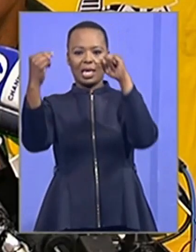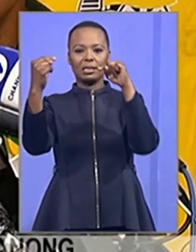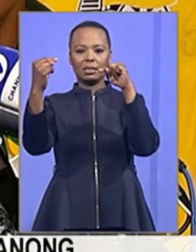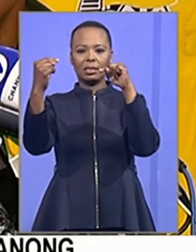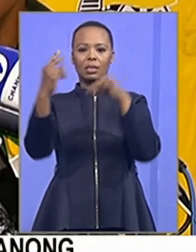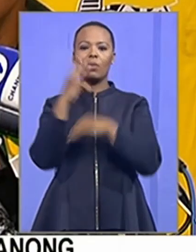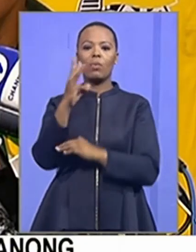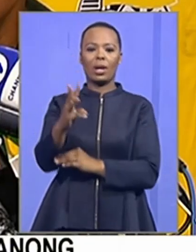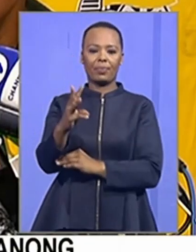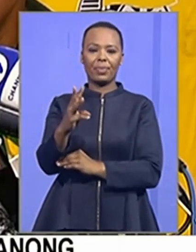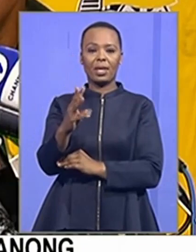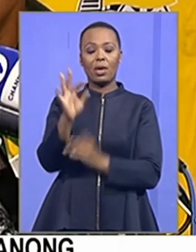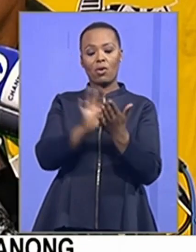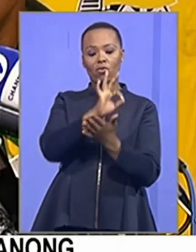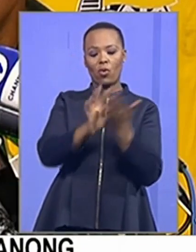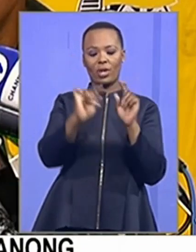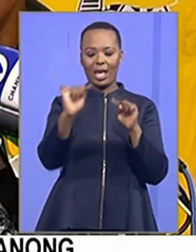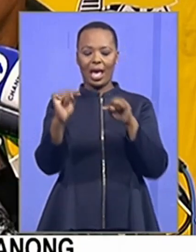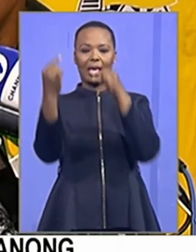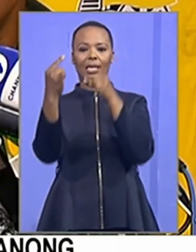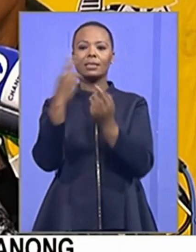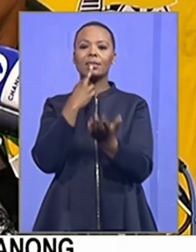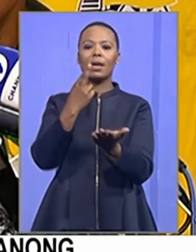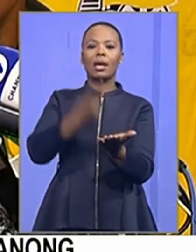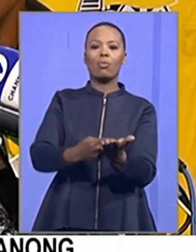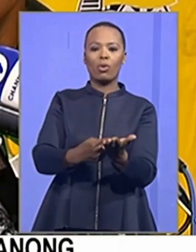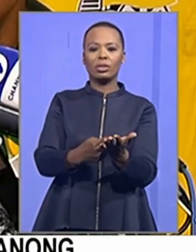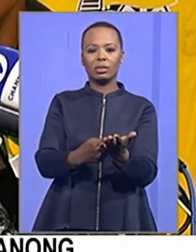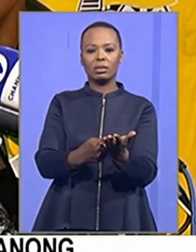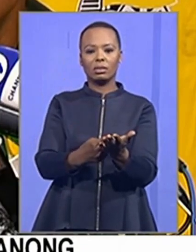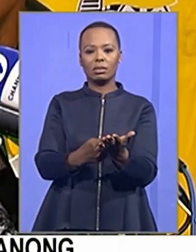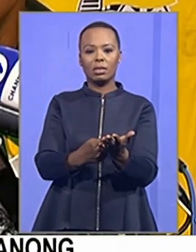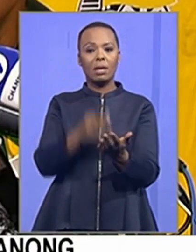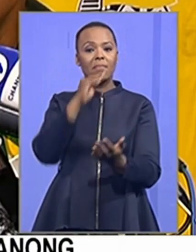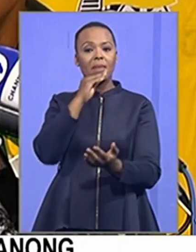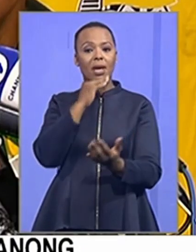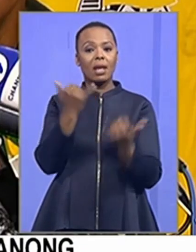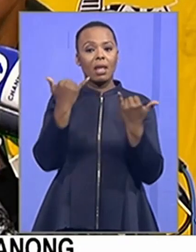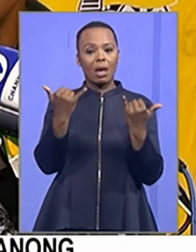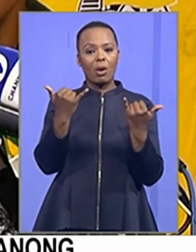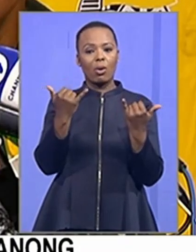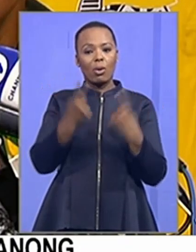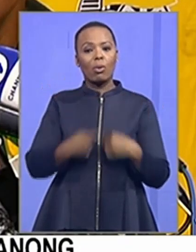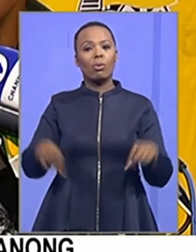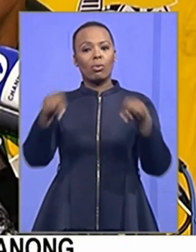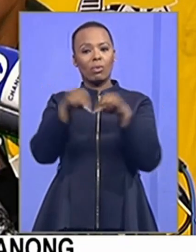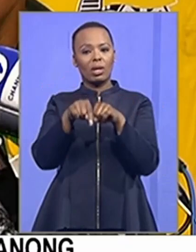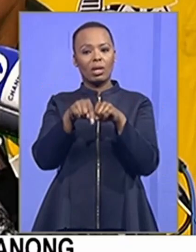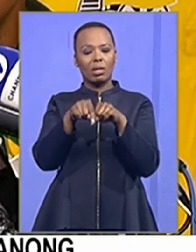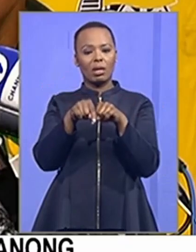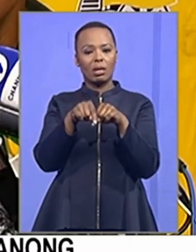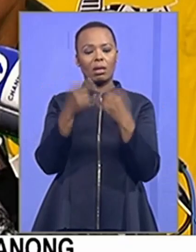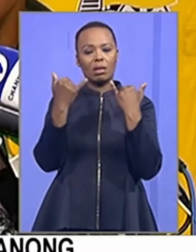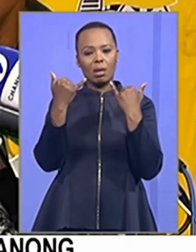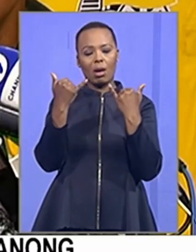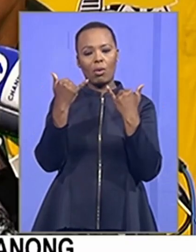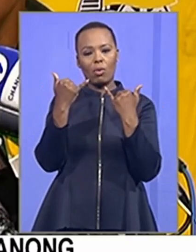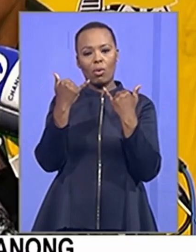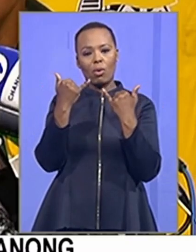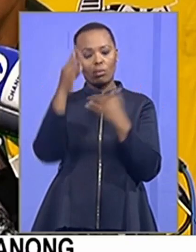We will vote against the report, so that was agreed. So we're not going to note the report, but